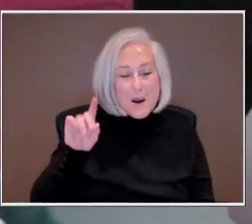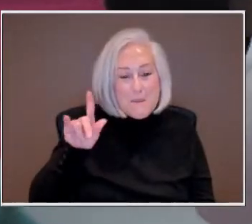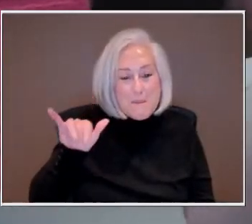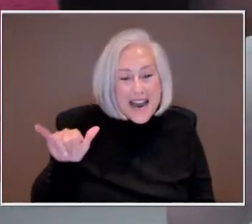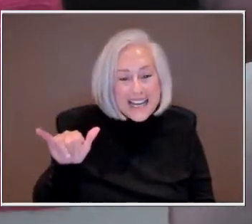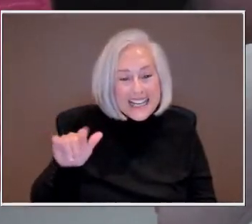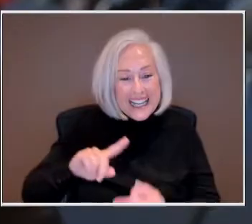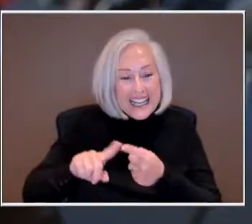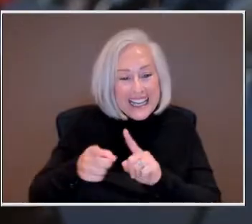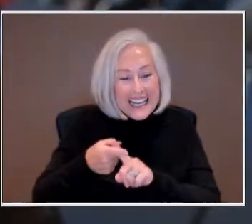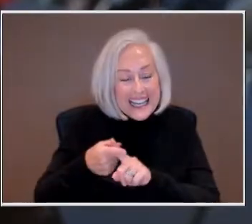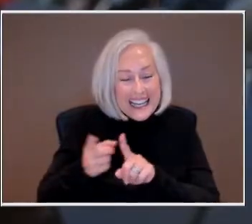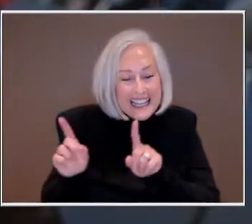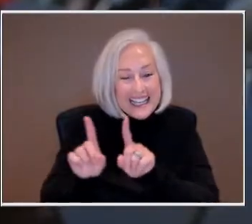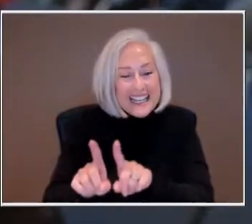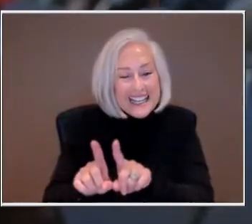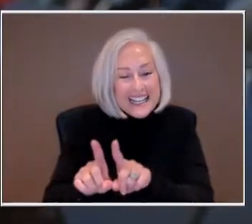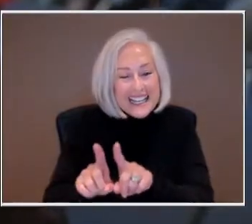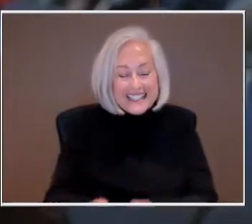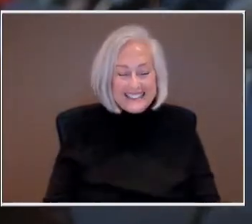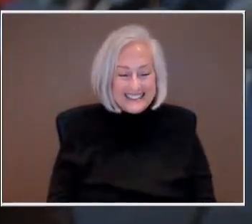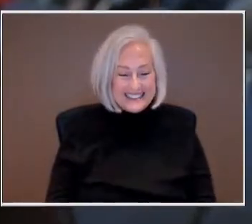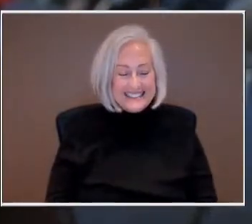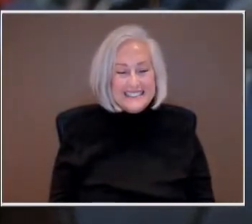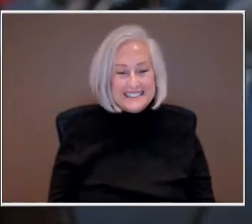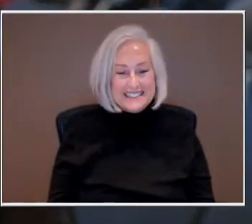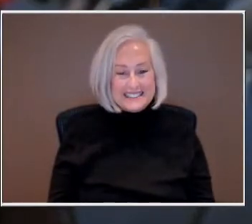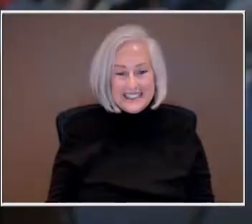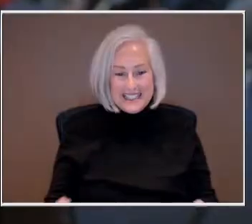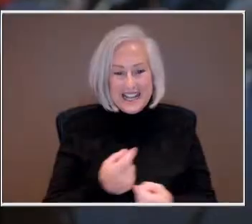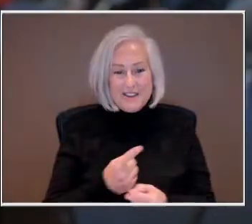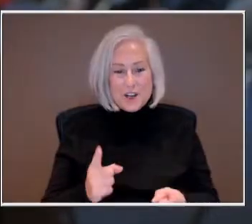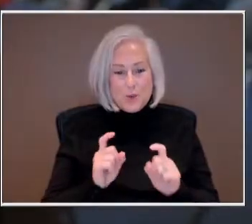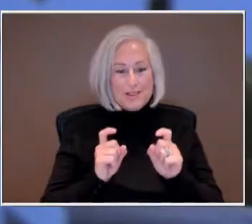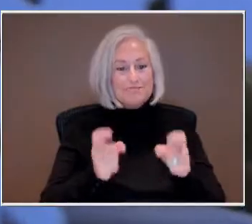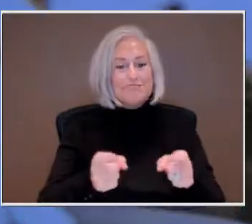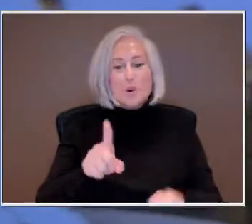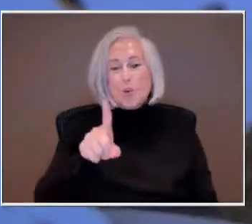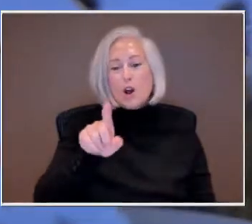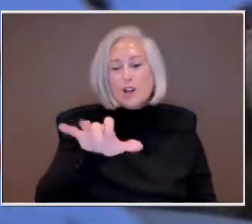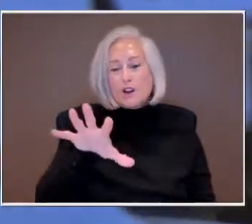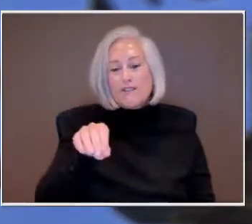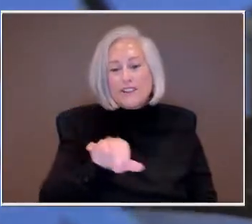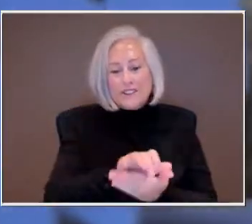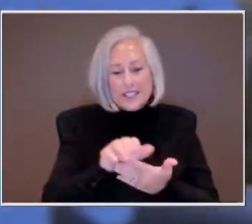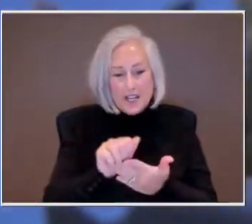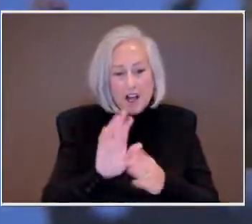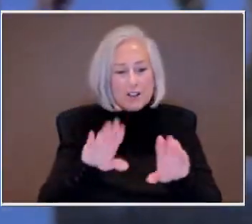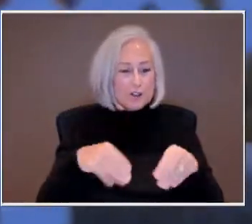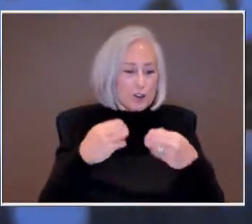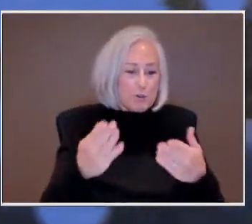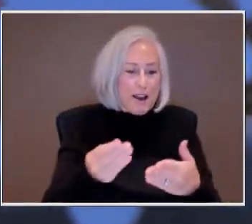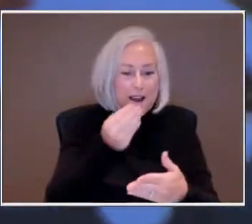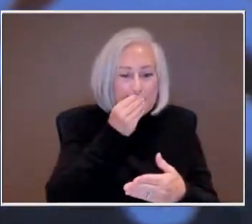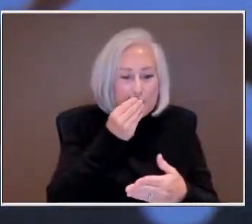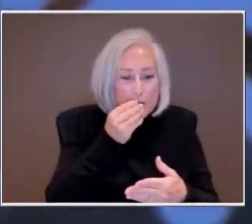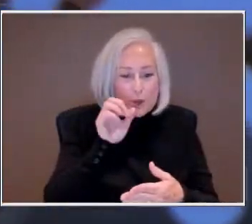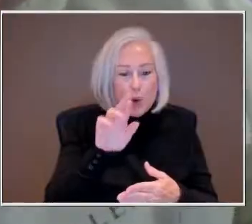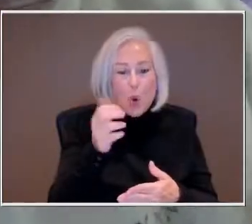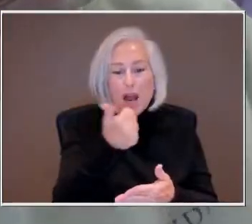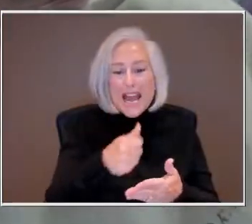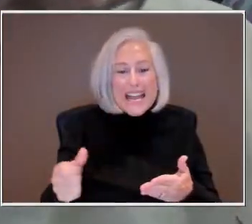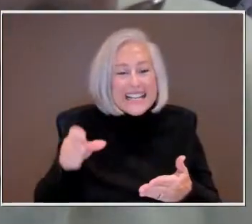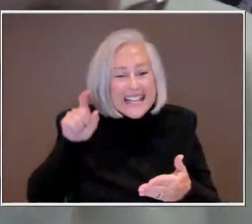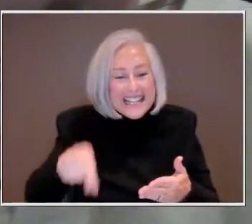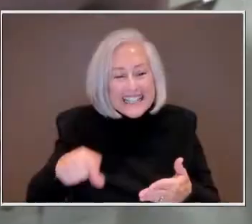And then every family goes home with a $150 gift card to help supply food or anything that they may need for the holidays.